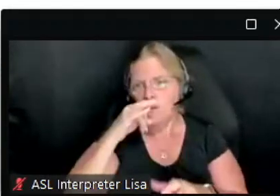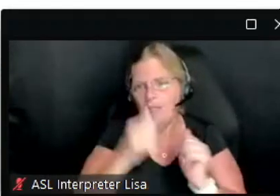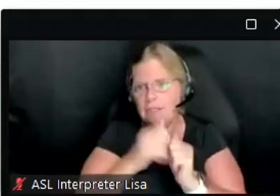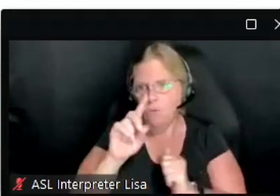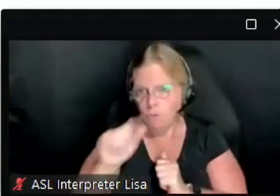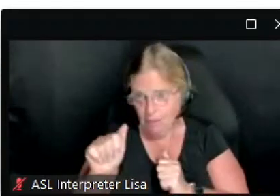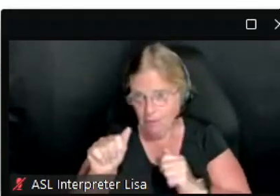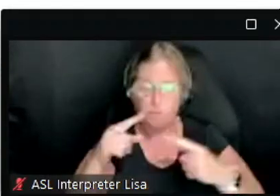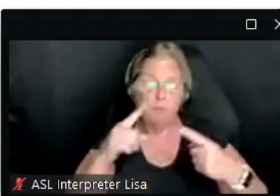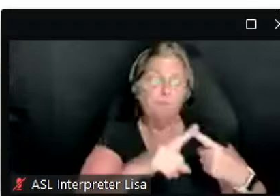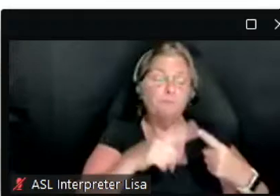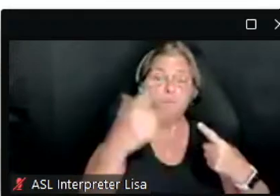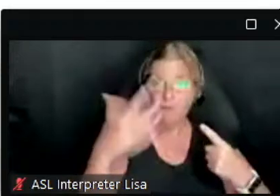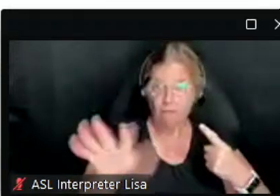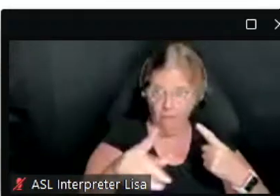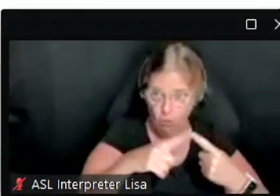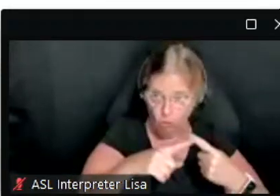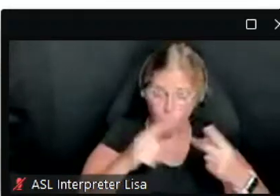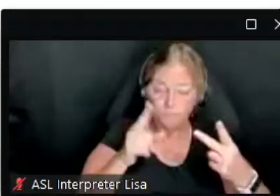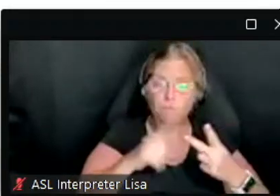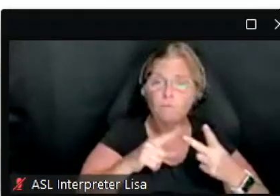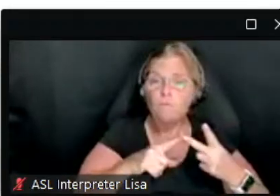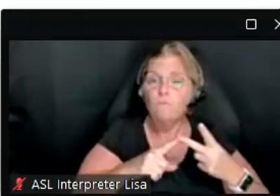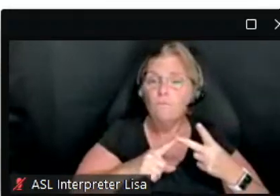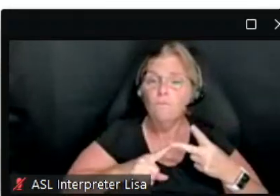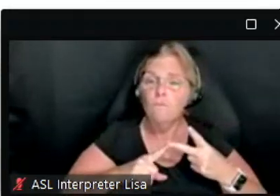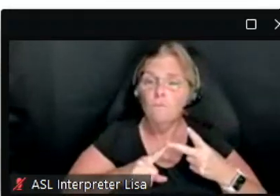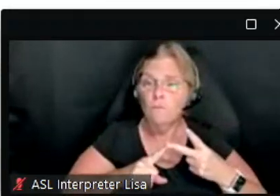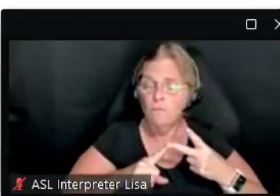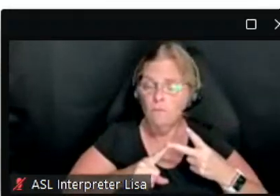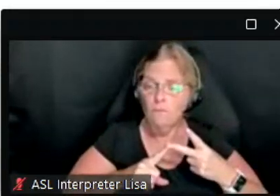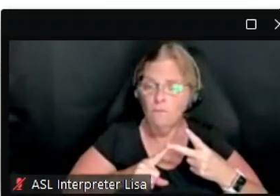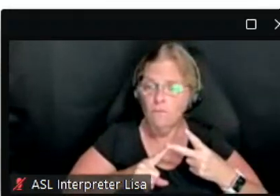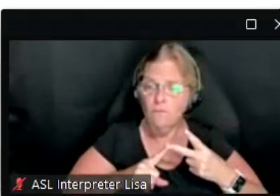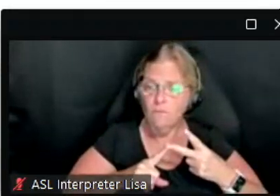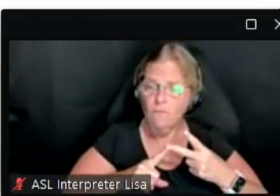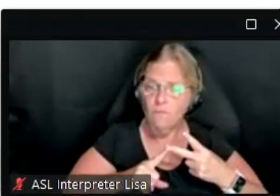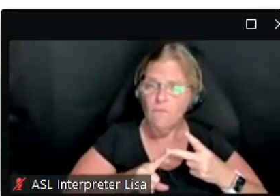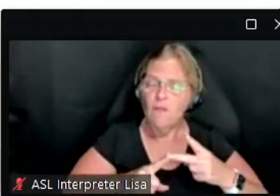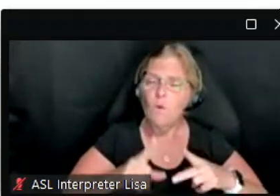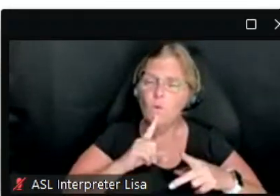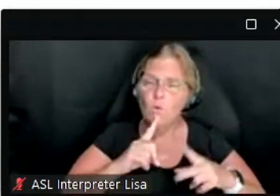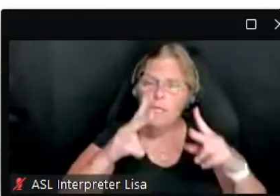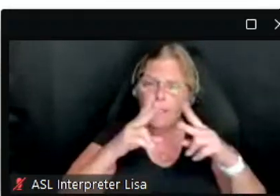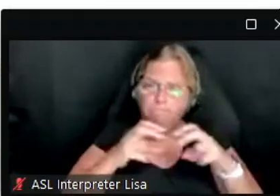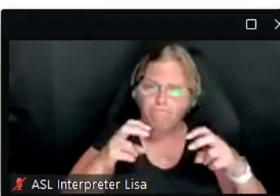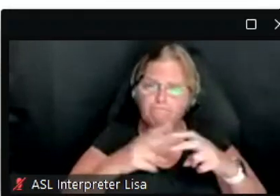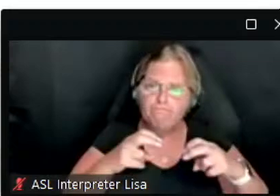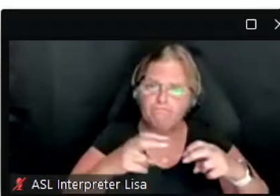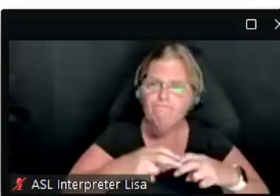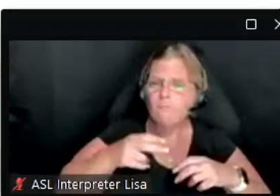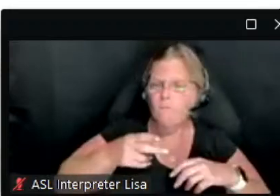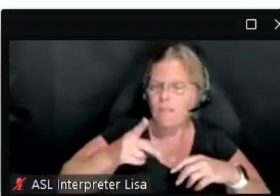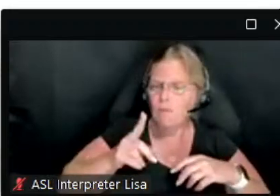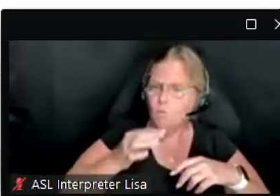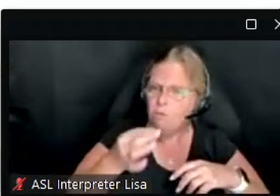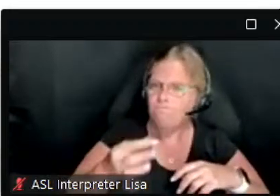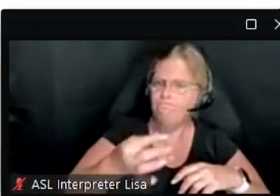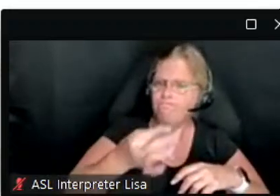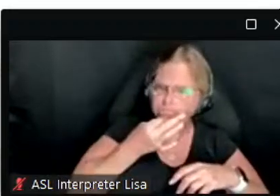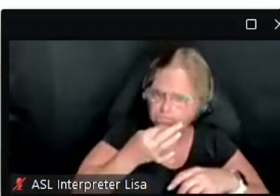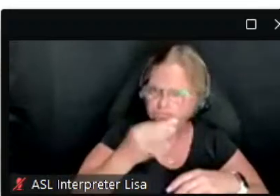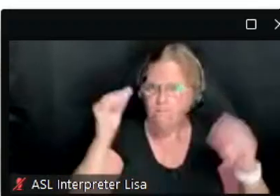piece we brought up is also this piece of really looking at highly specialized